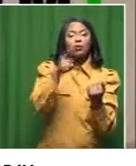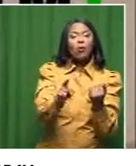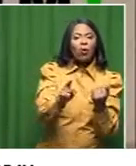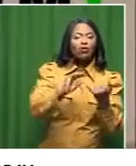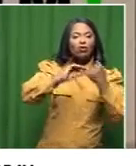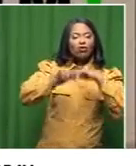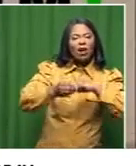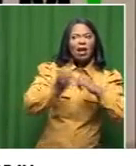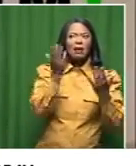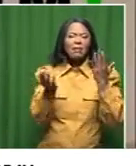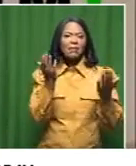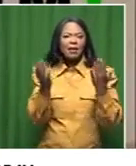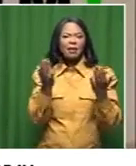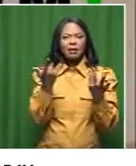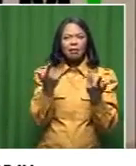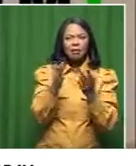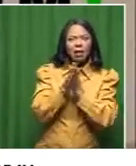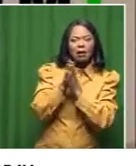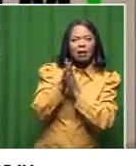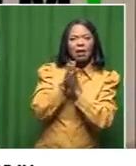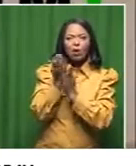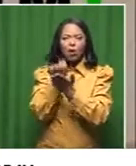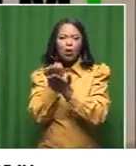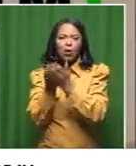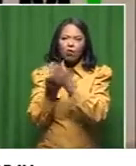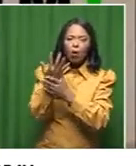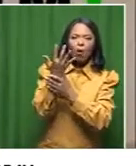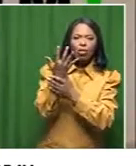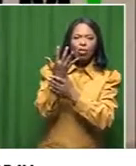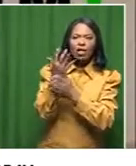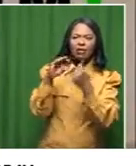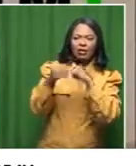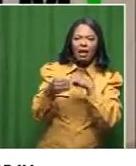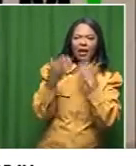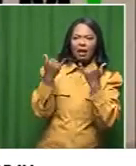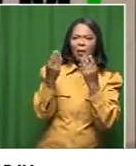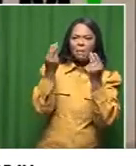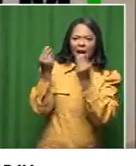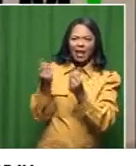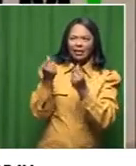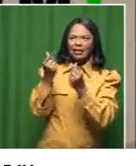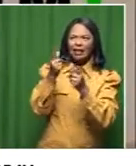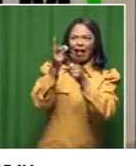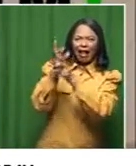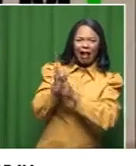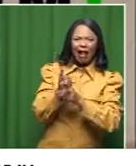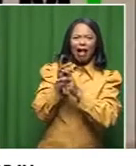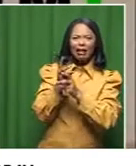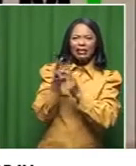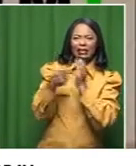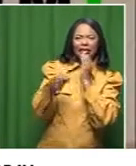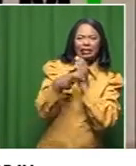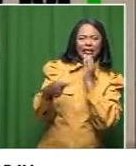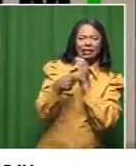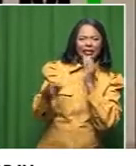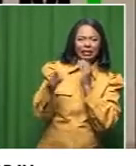try again and stimulate some economic growth, to try and relieve the debt that we have got, or that money is going to be